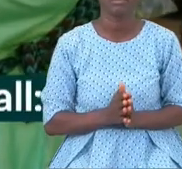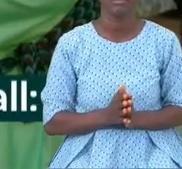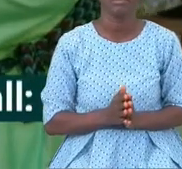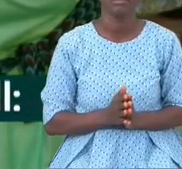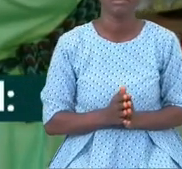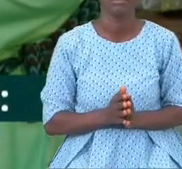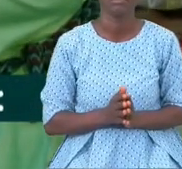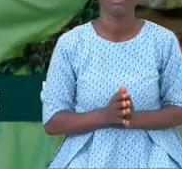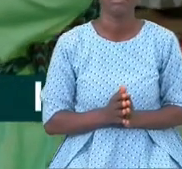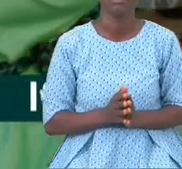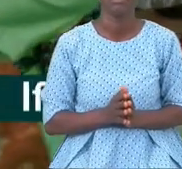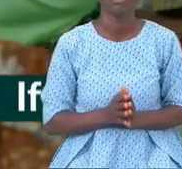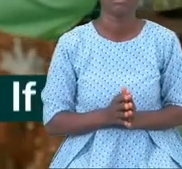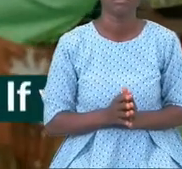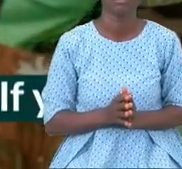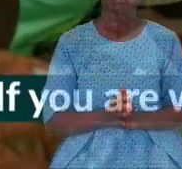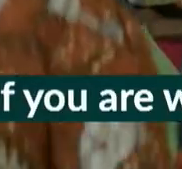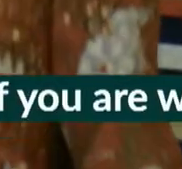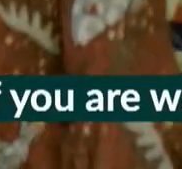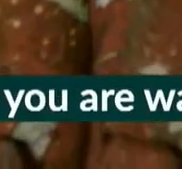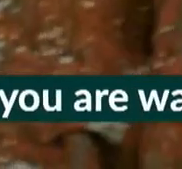left, to the right,